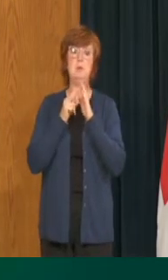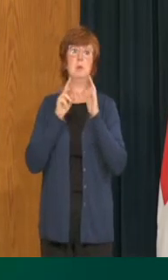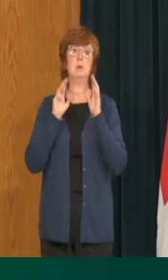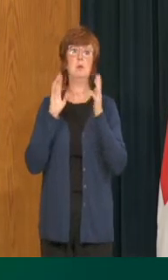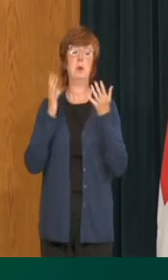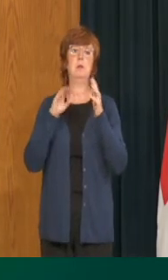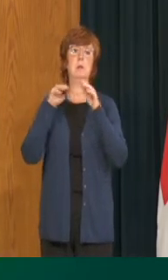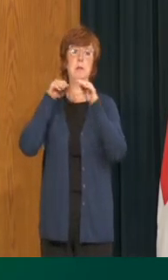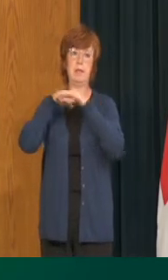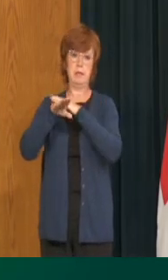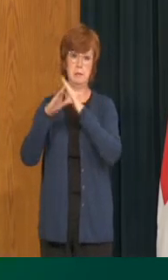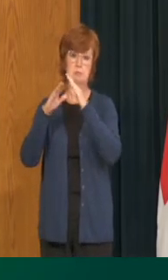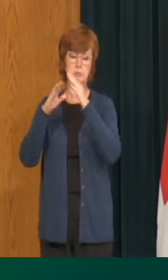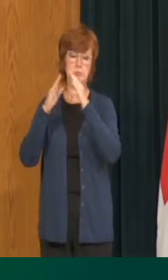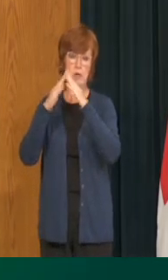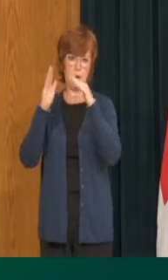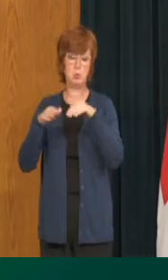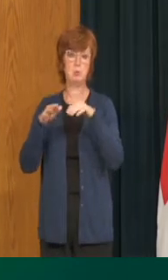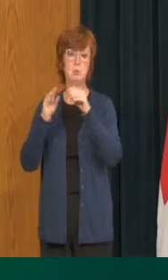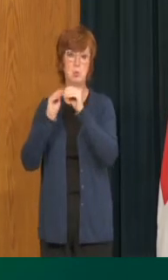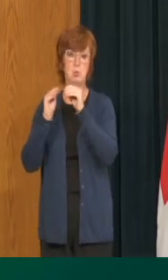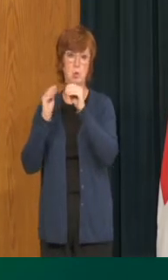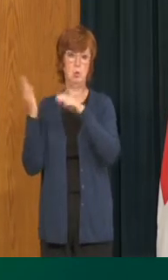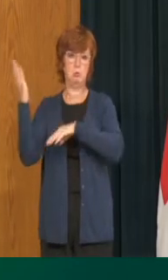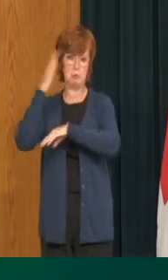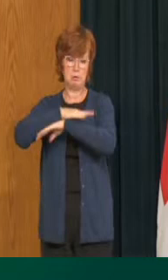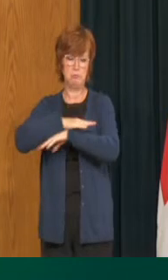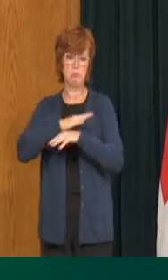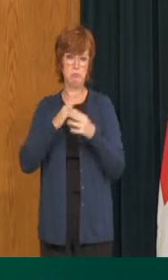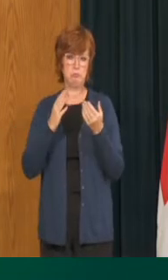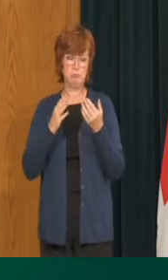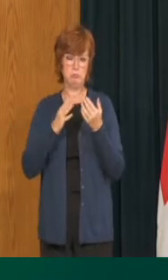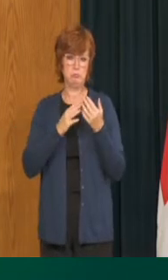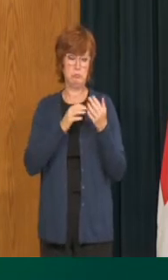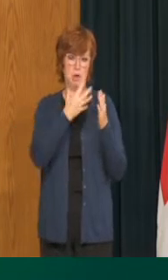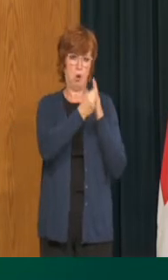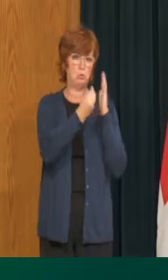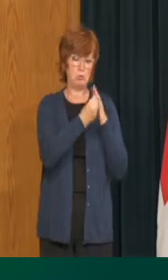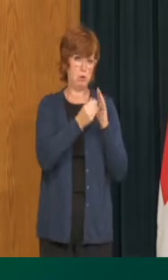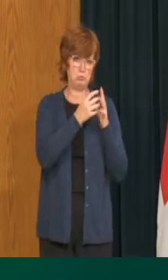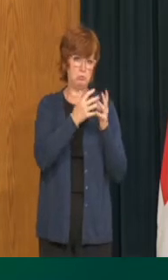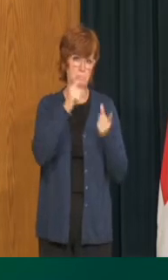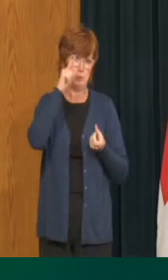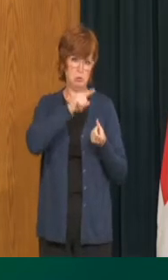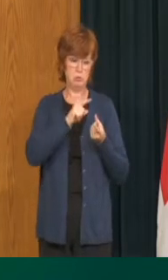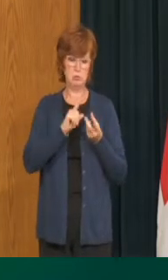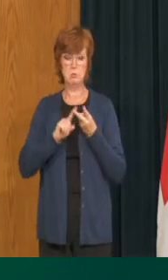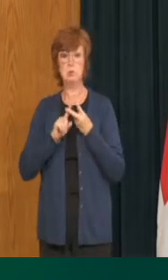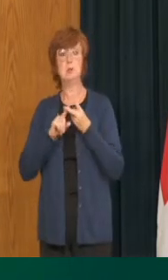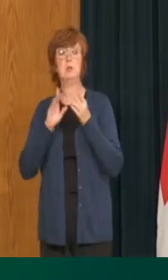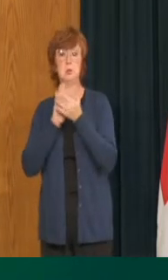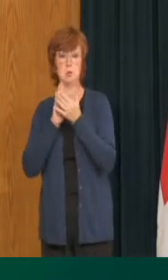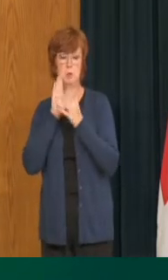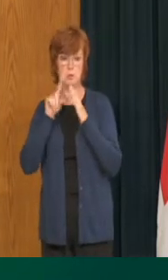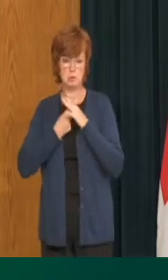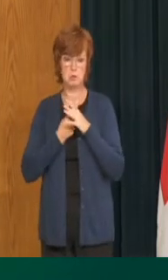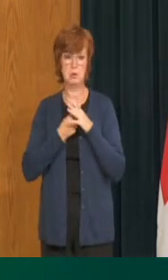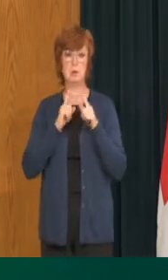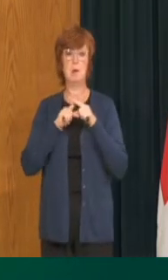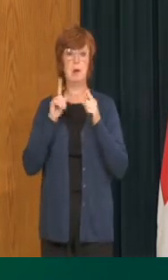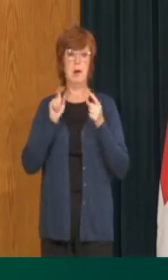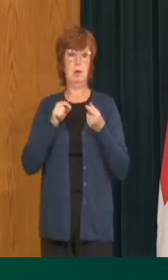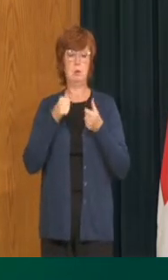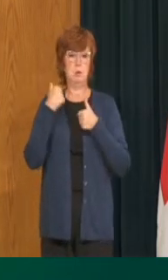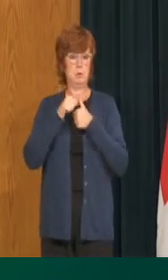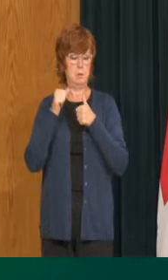us to reassess and to reevaluate our daily routine. This includes how we physically distance. This includes